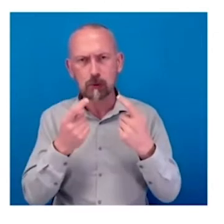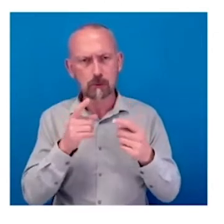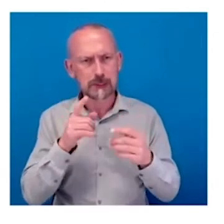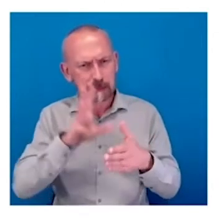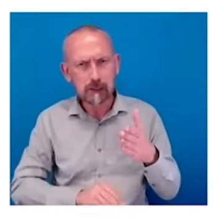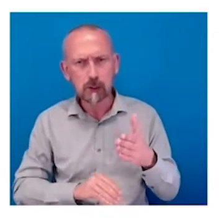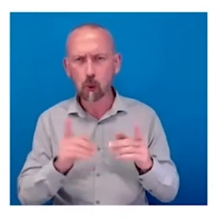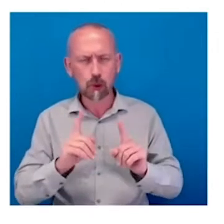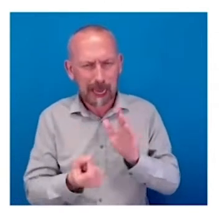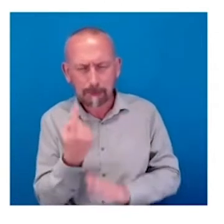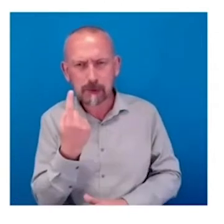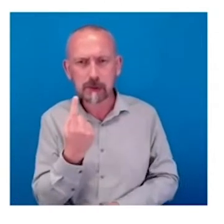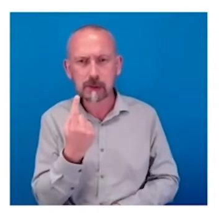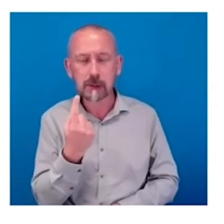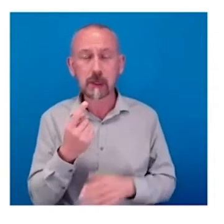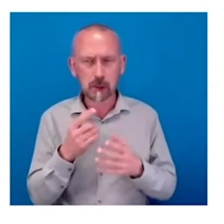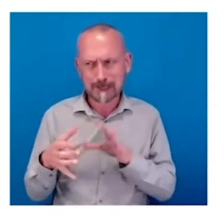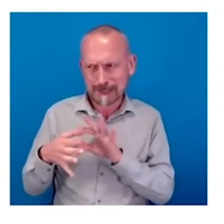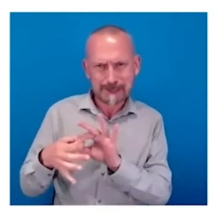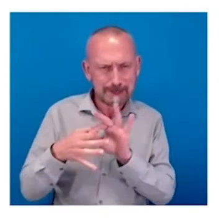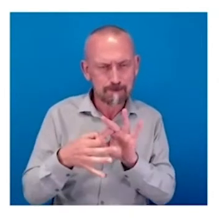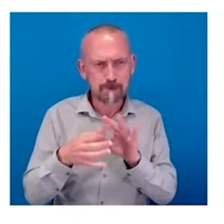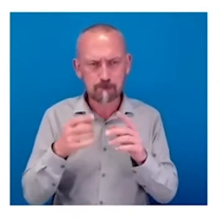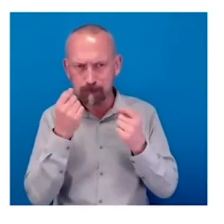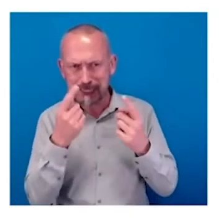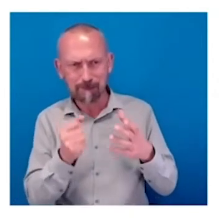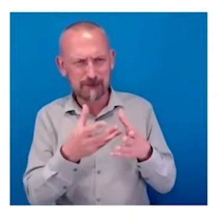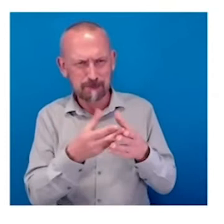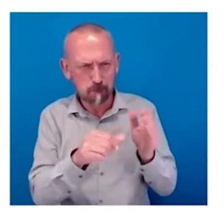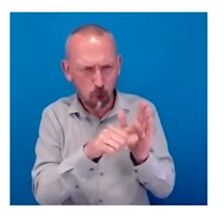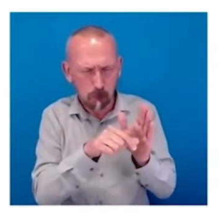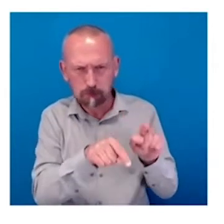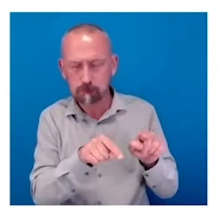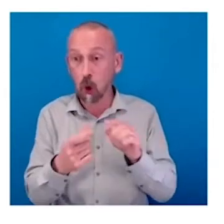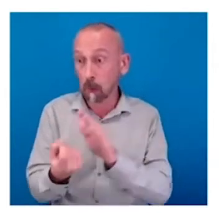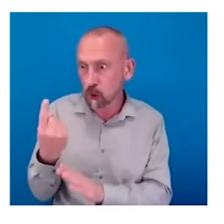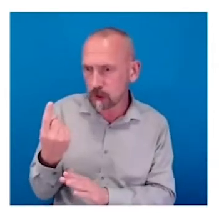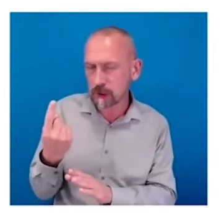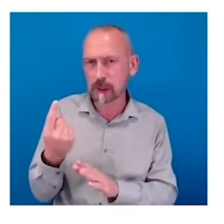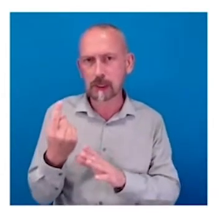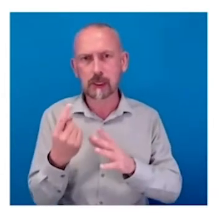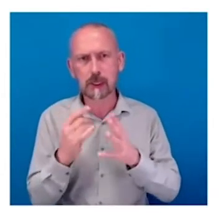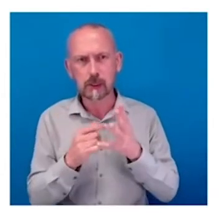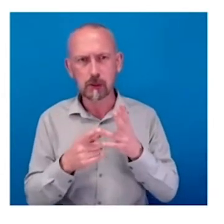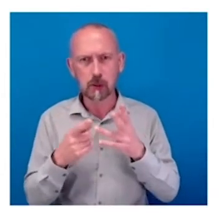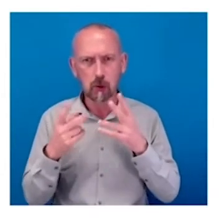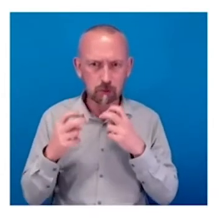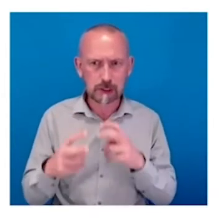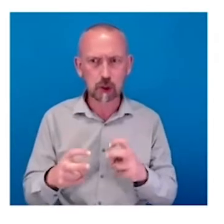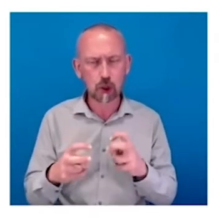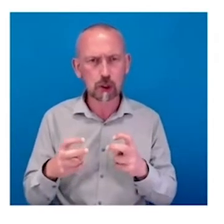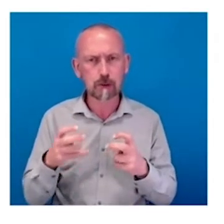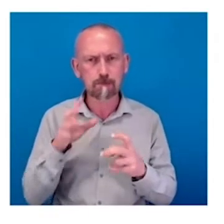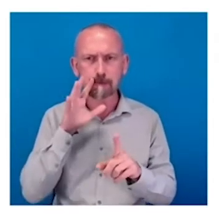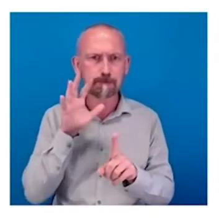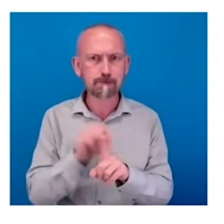this process, identifying these gaps, these possibilities, and the opportunities. And it was during one such research visit that we came across a